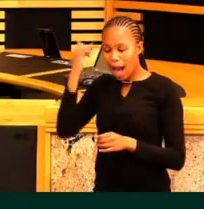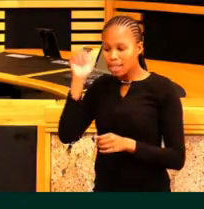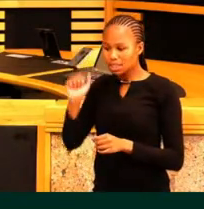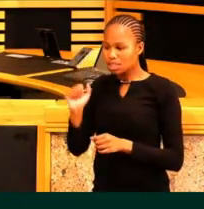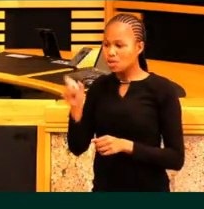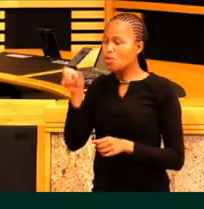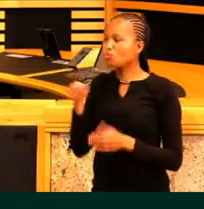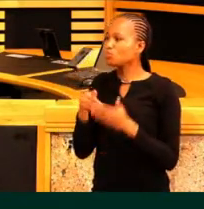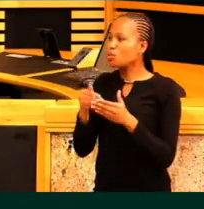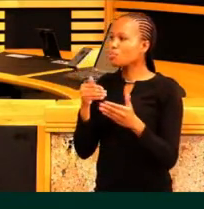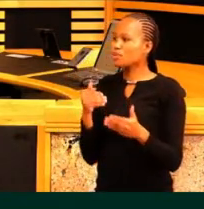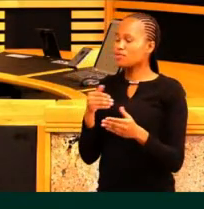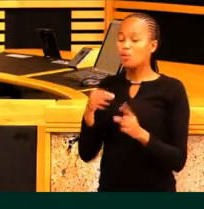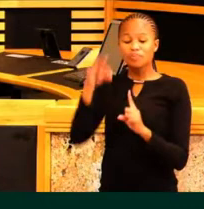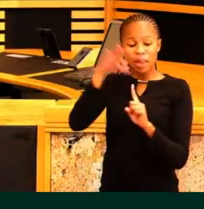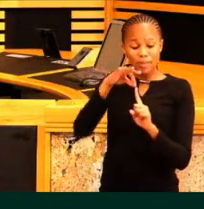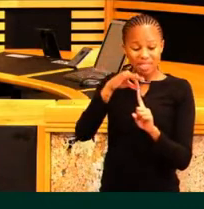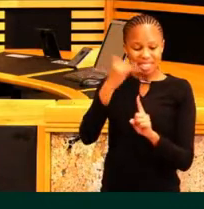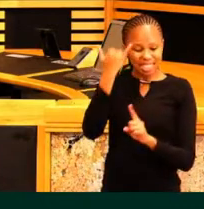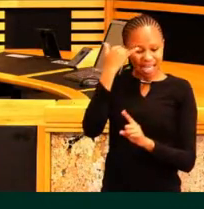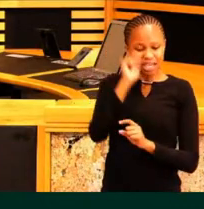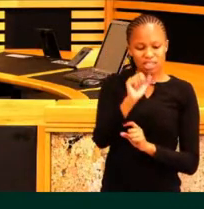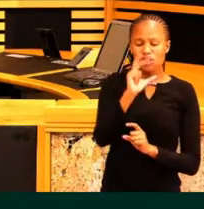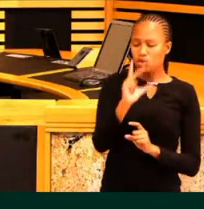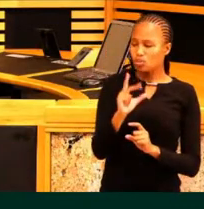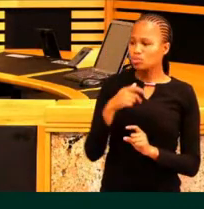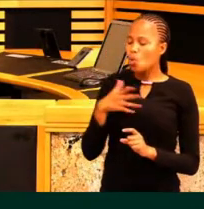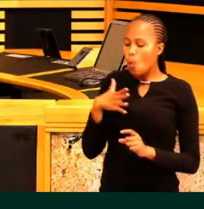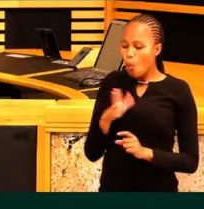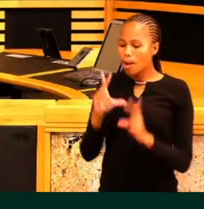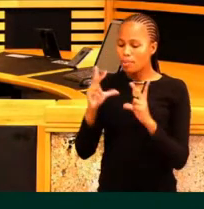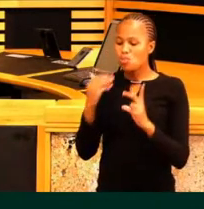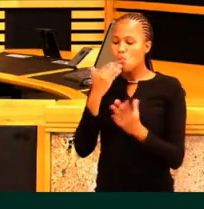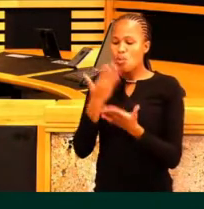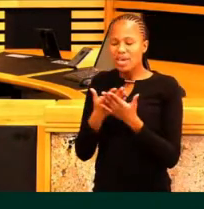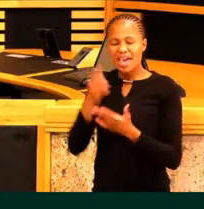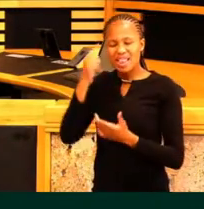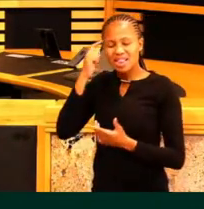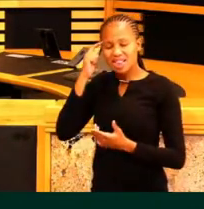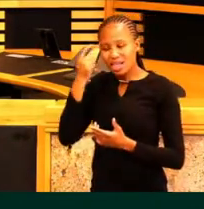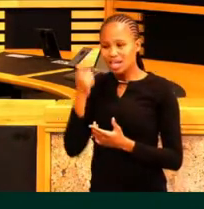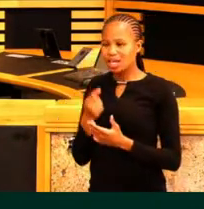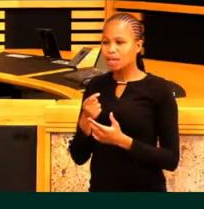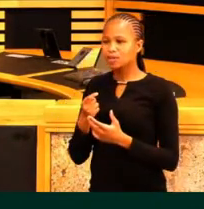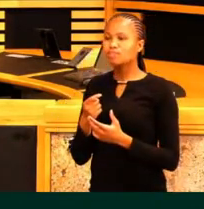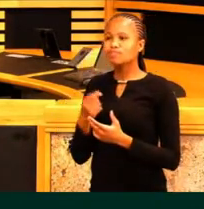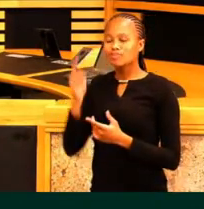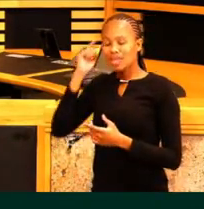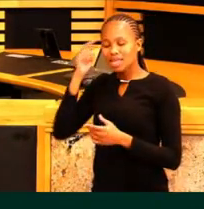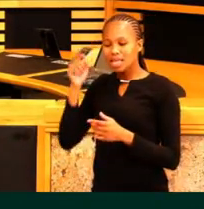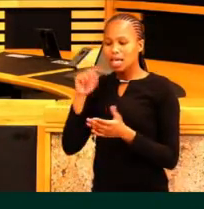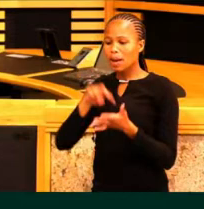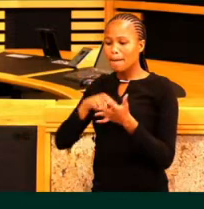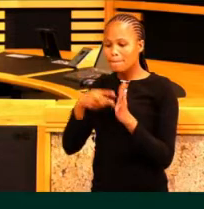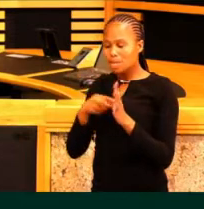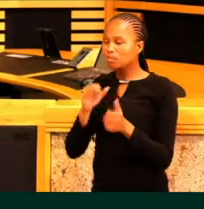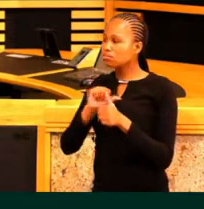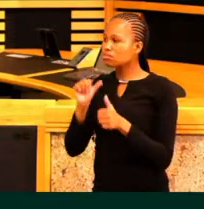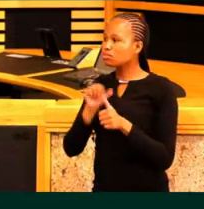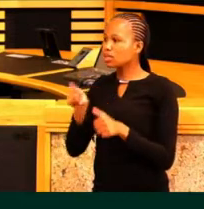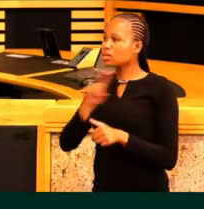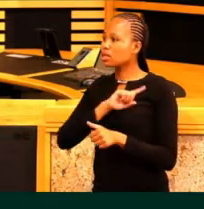of today was an idea of someone so we want people who can really think uh creative that's what entrepreneurship mean